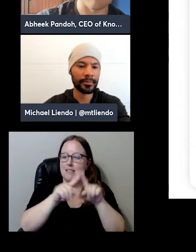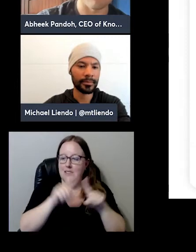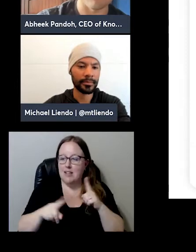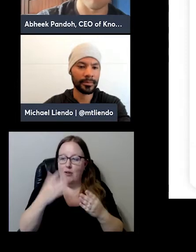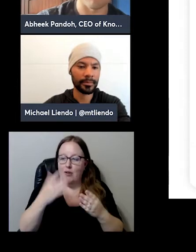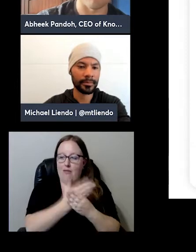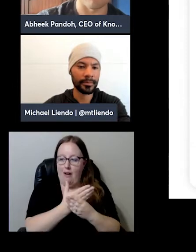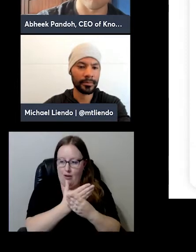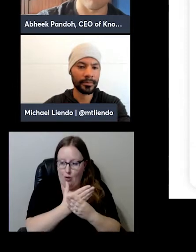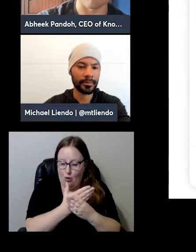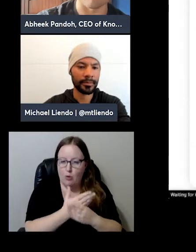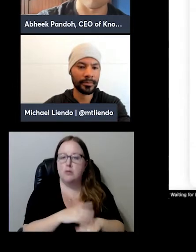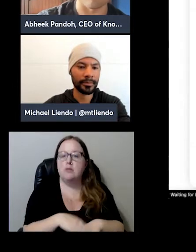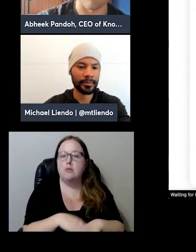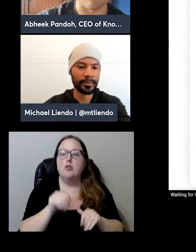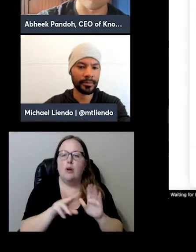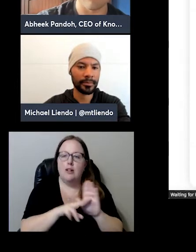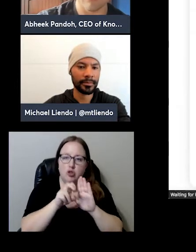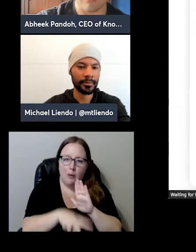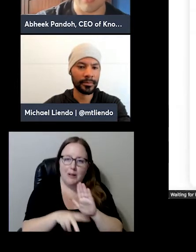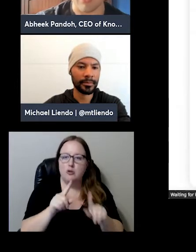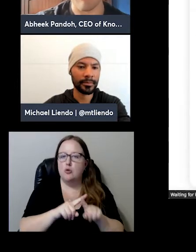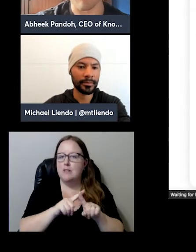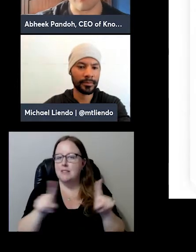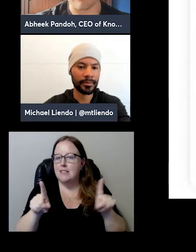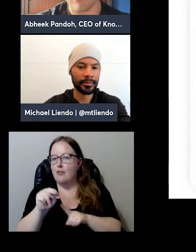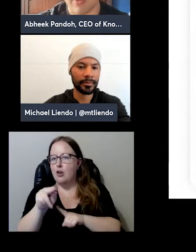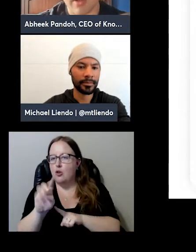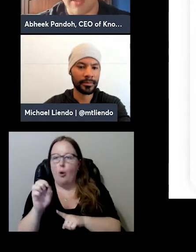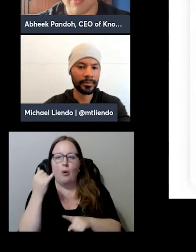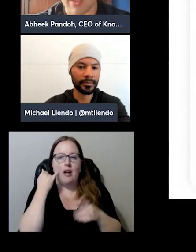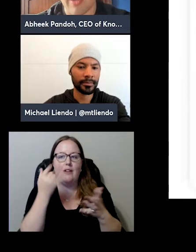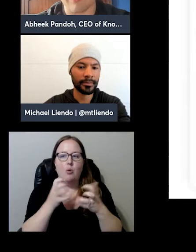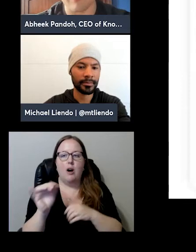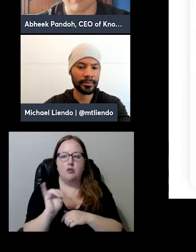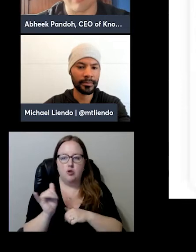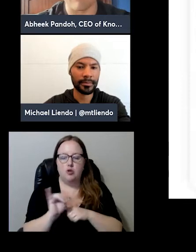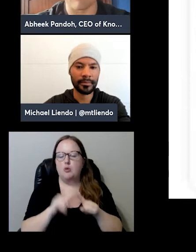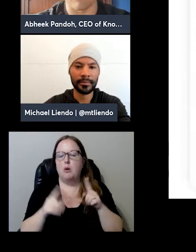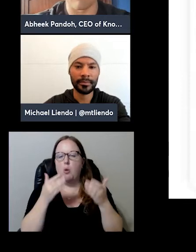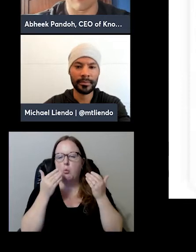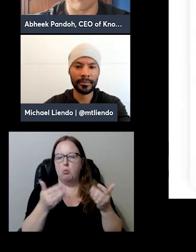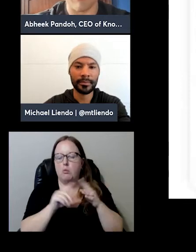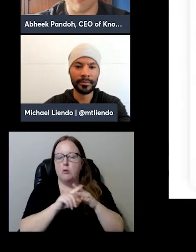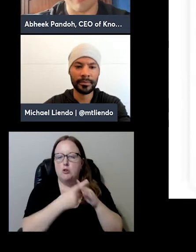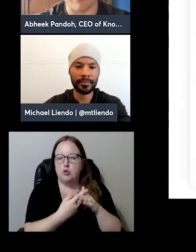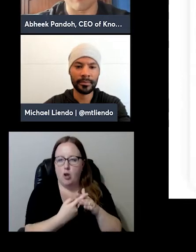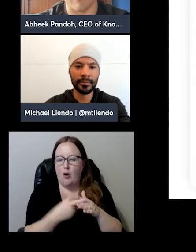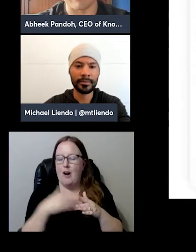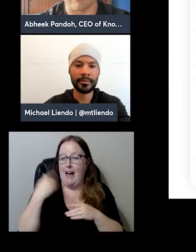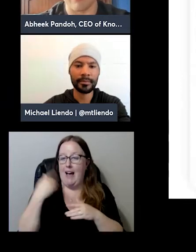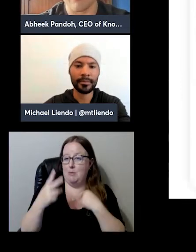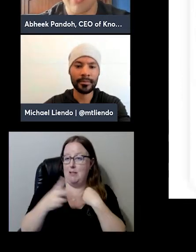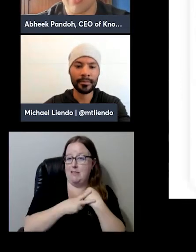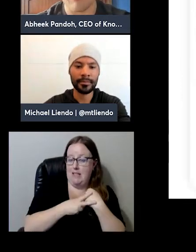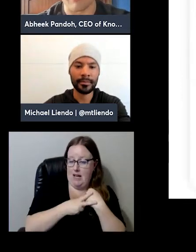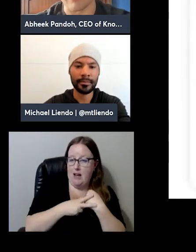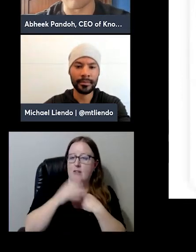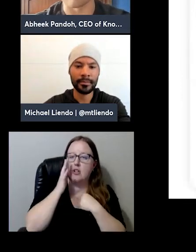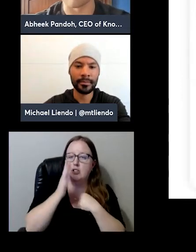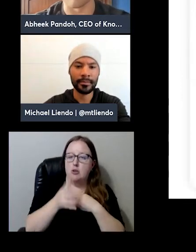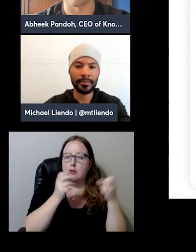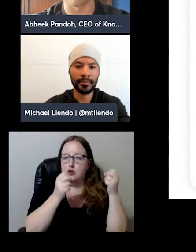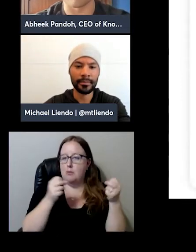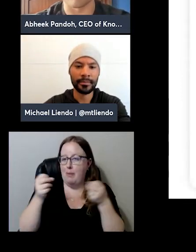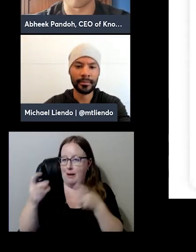You could even jump into a different note if you wanted to. But we'll get started, and I have something saved on my clipboard, so I'll just paste that. But